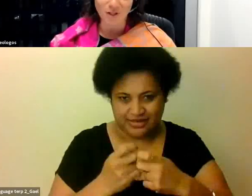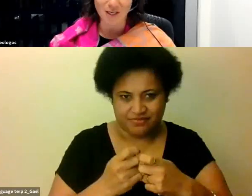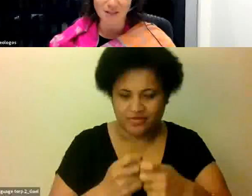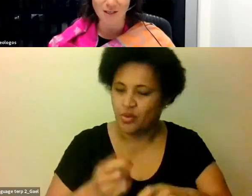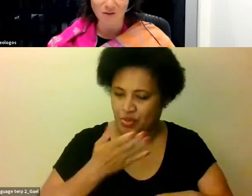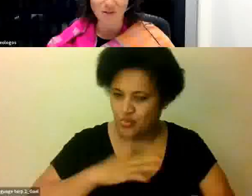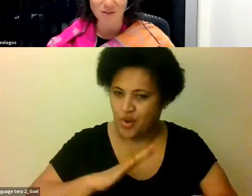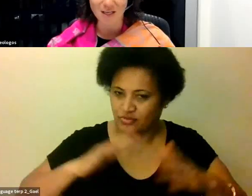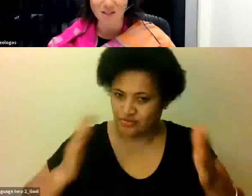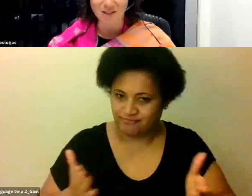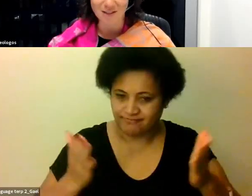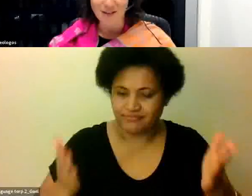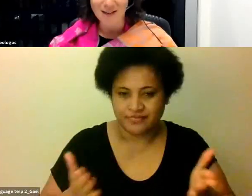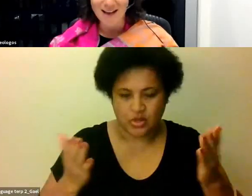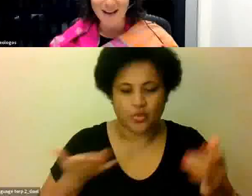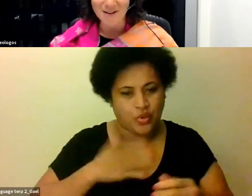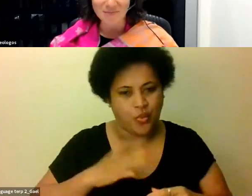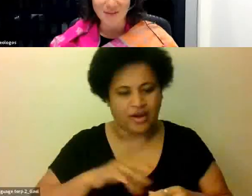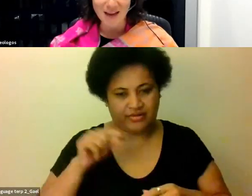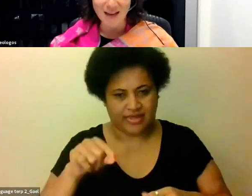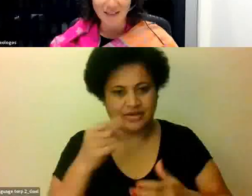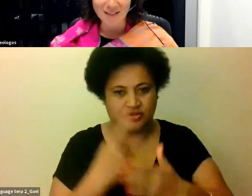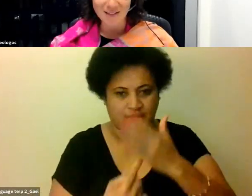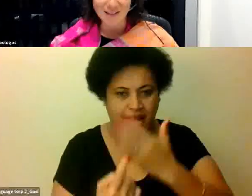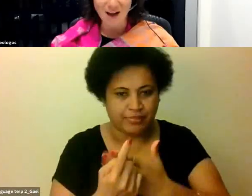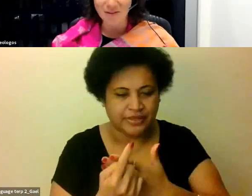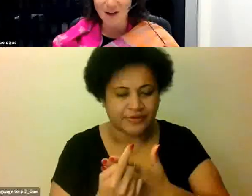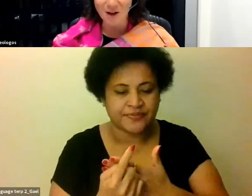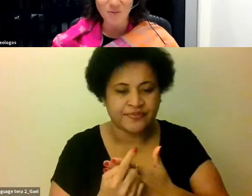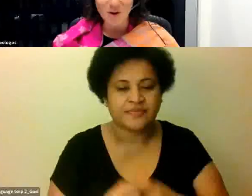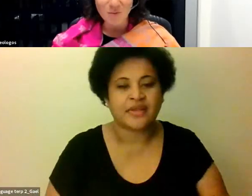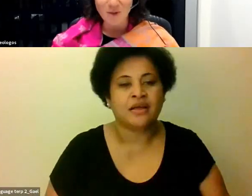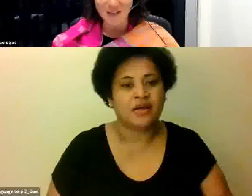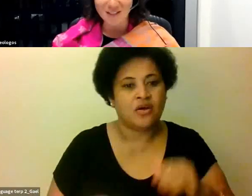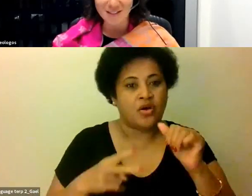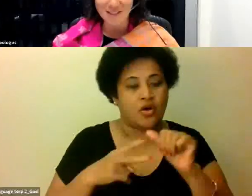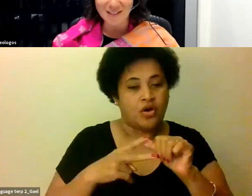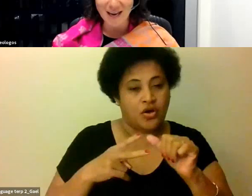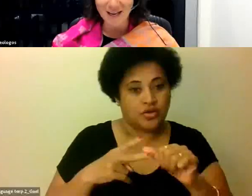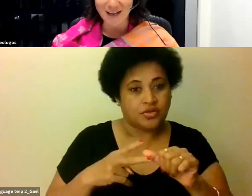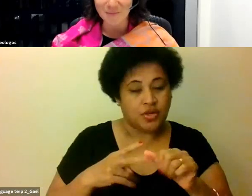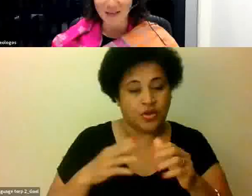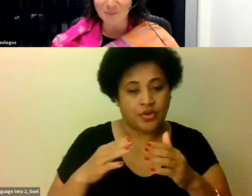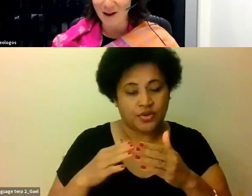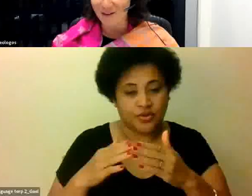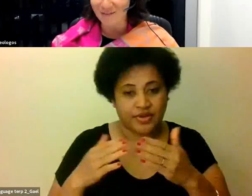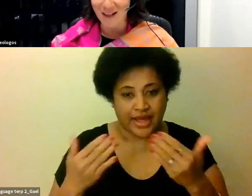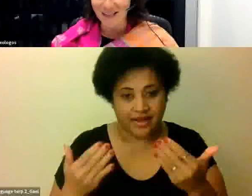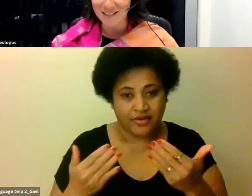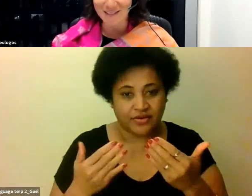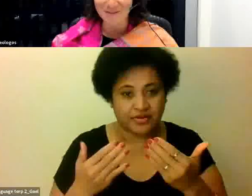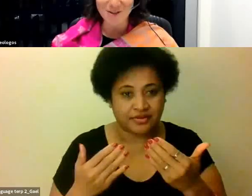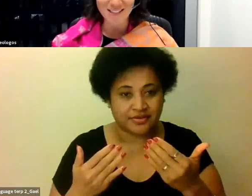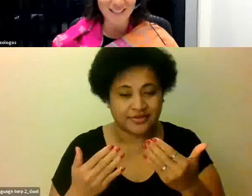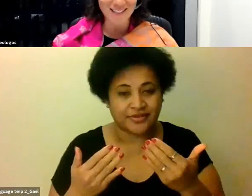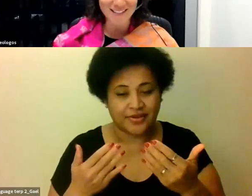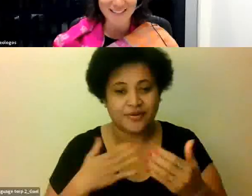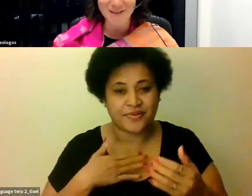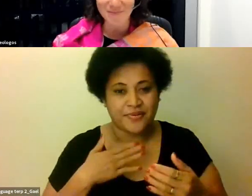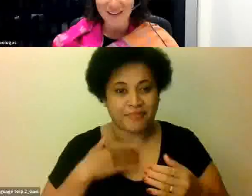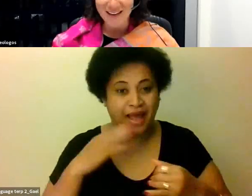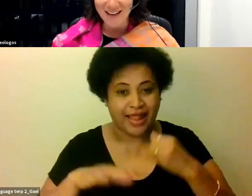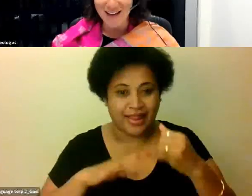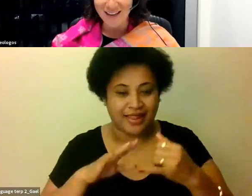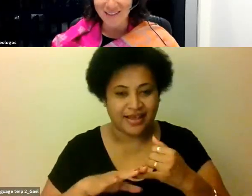our project and consultation. And I think I might just say as my last 30